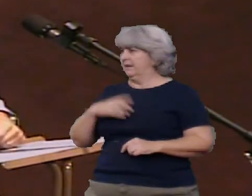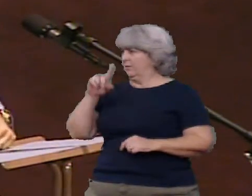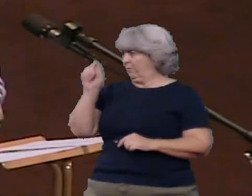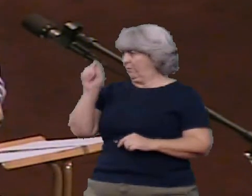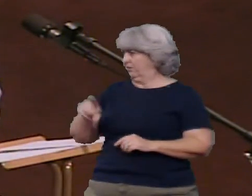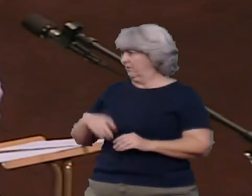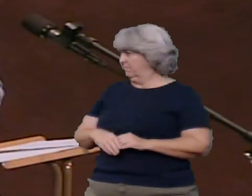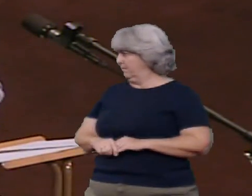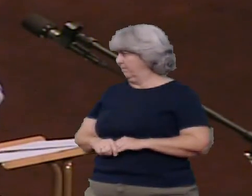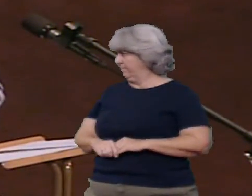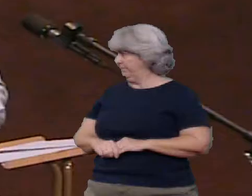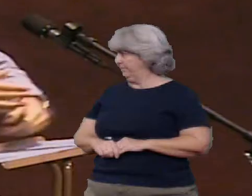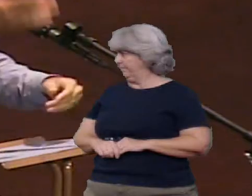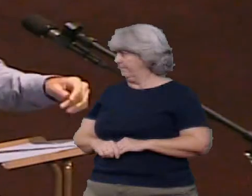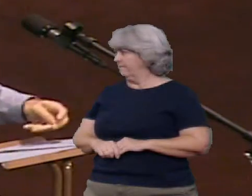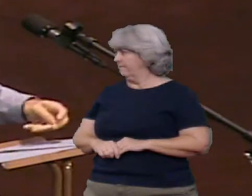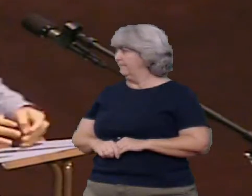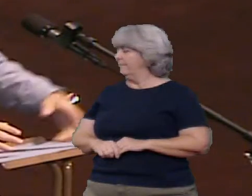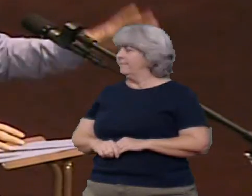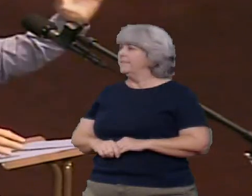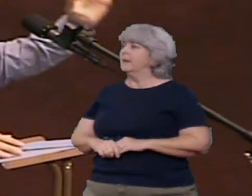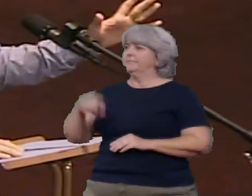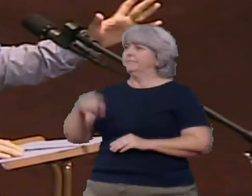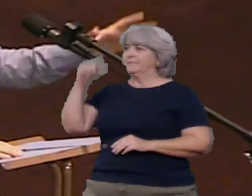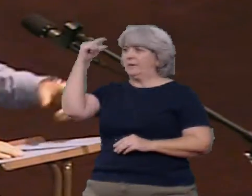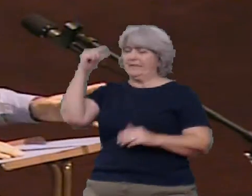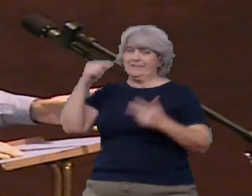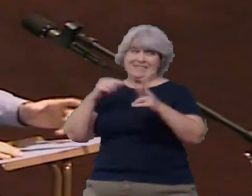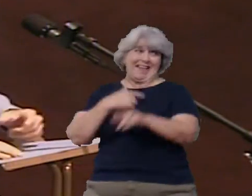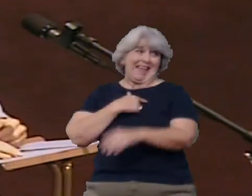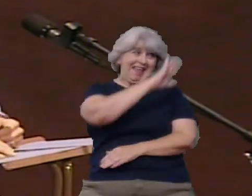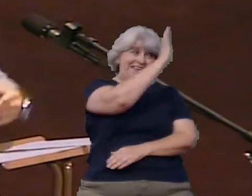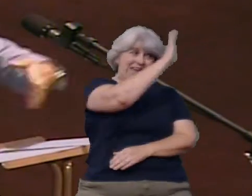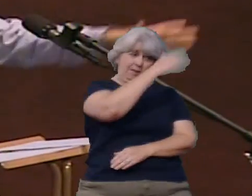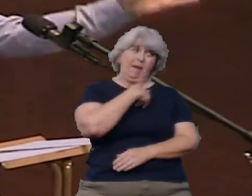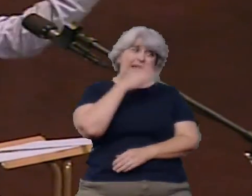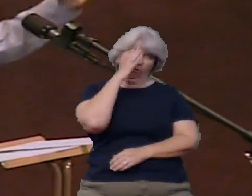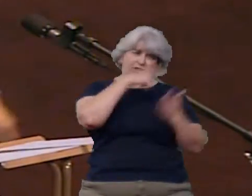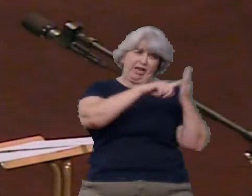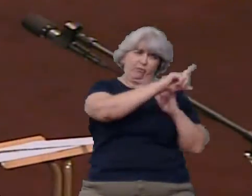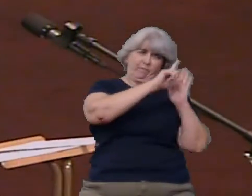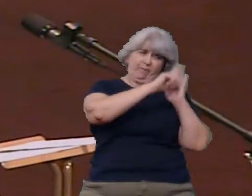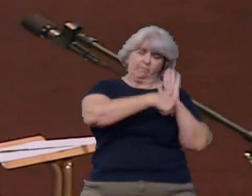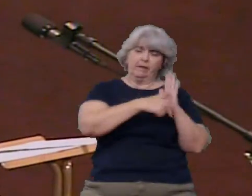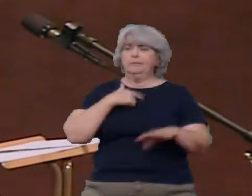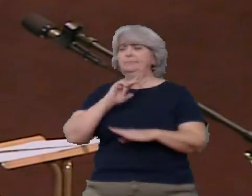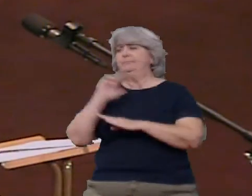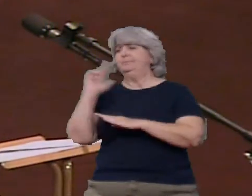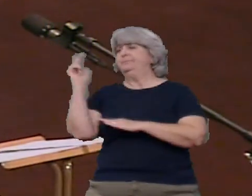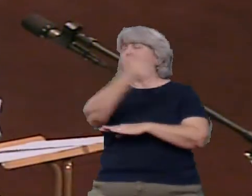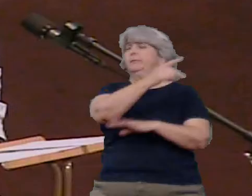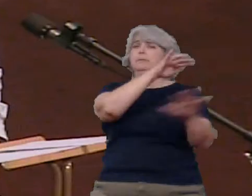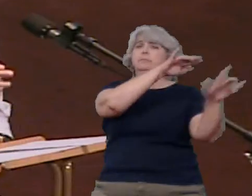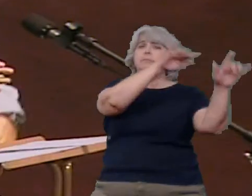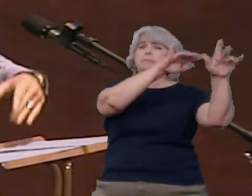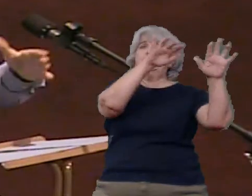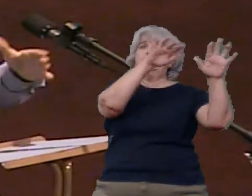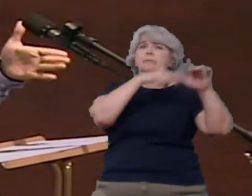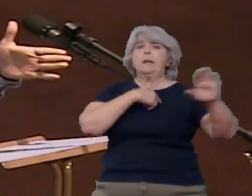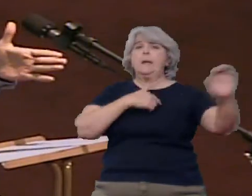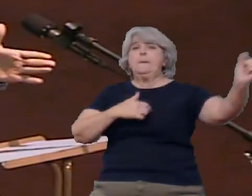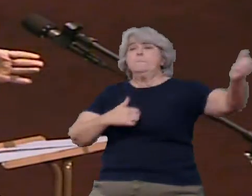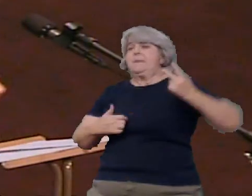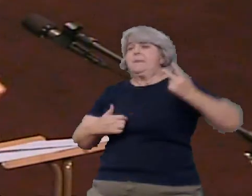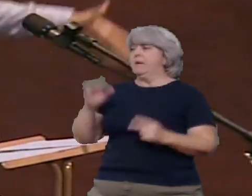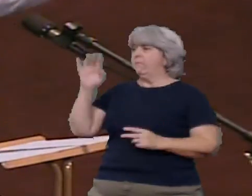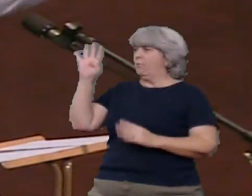mark. She said, okay. And the light turned green. I said, I got to go. I'll come back and check on you. So I went about 45 minutes later or so. I came back to that